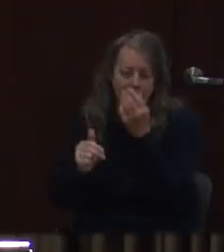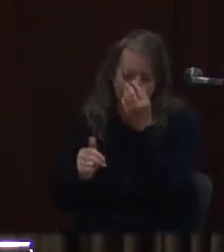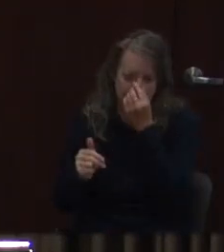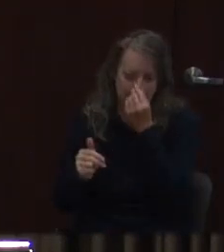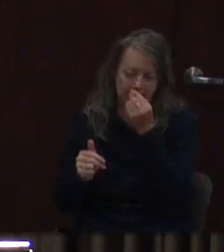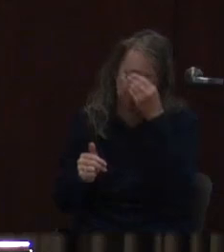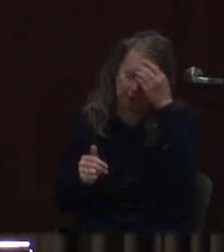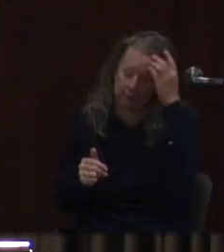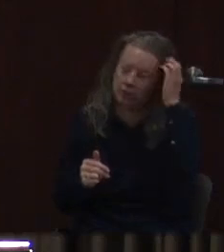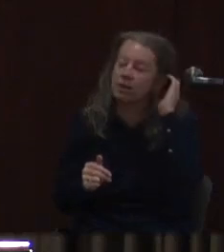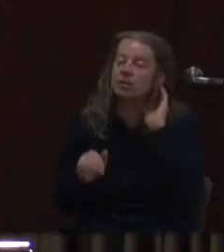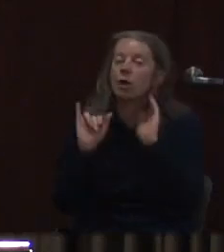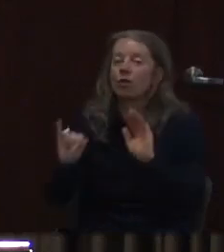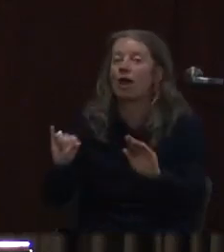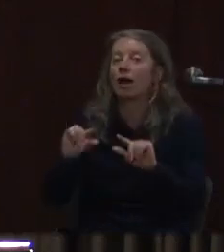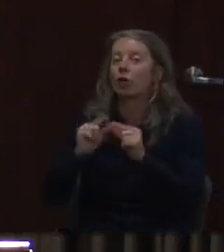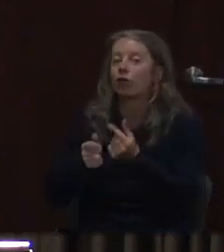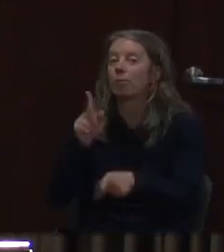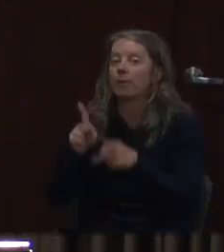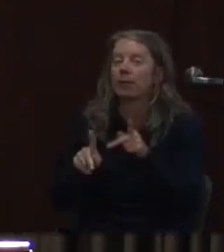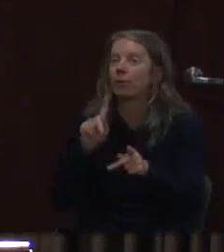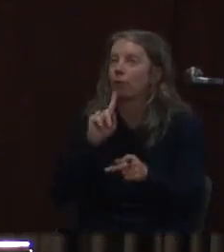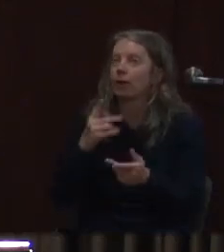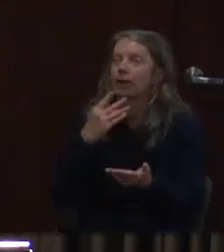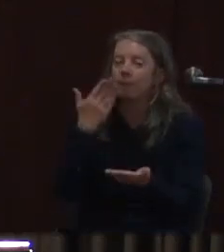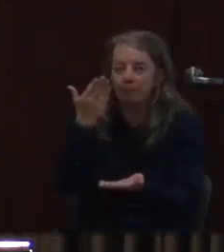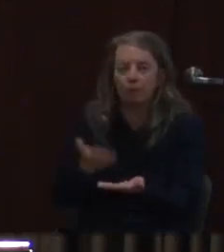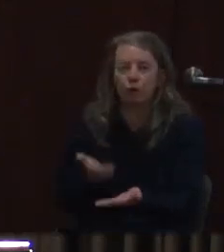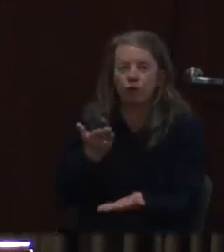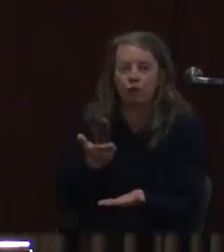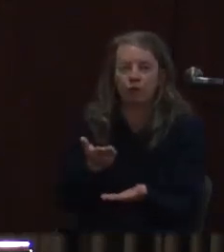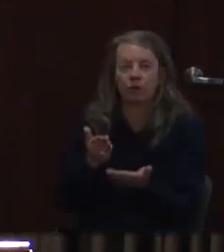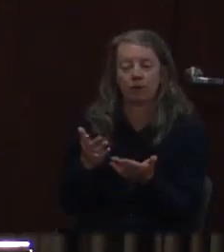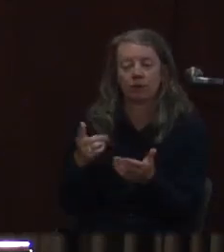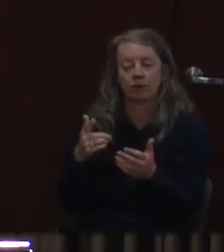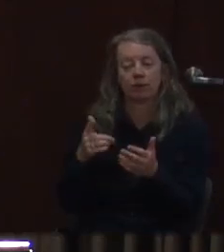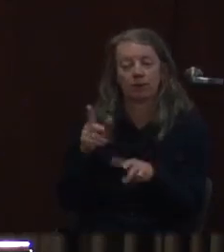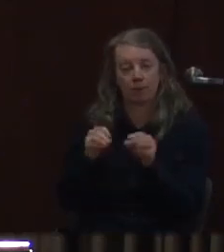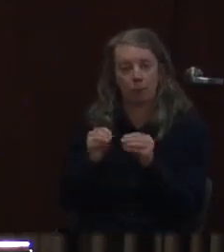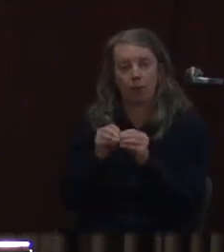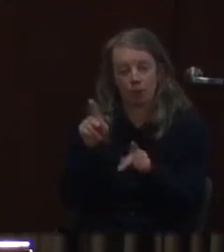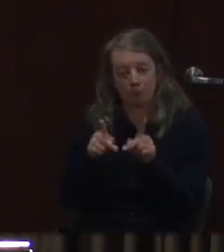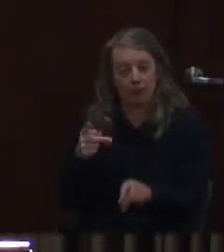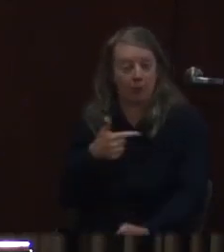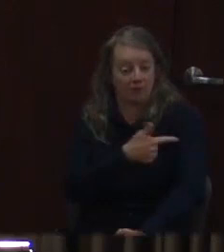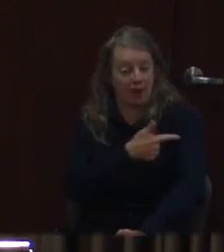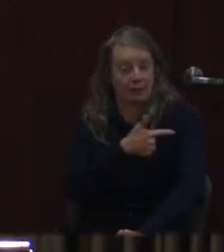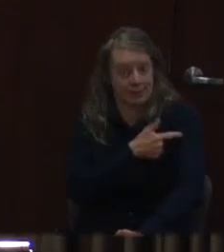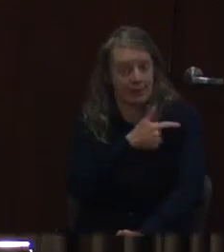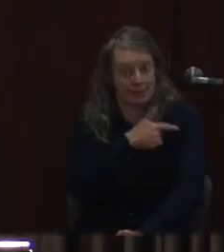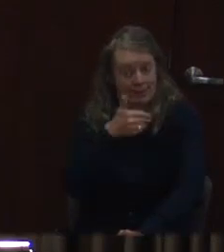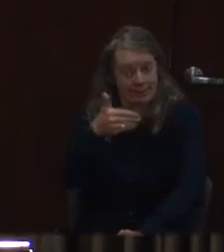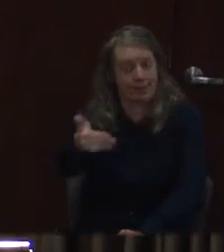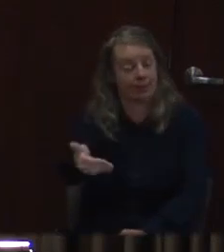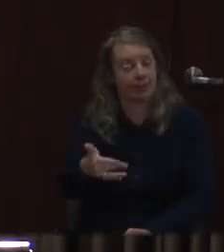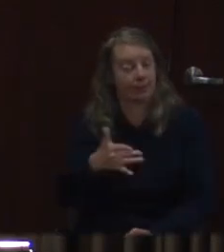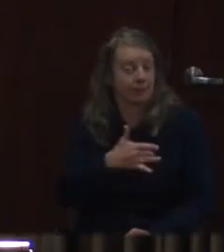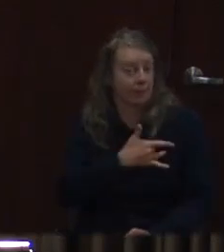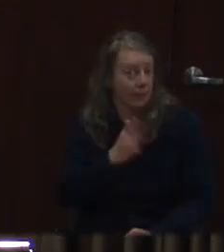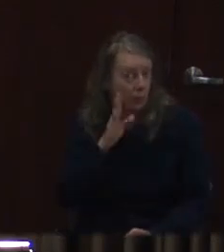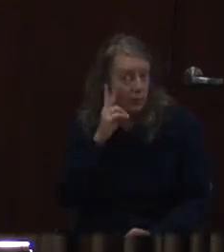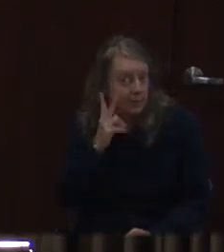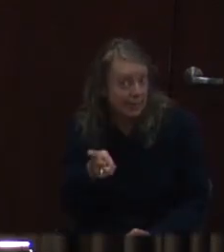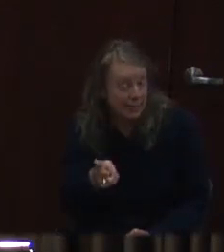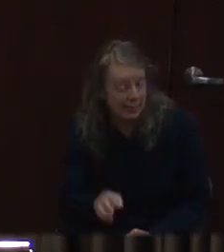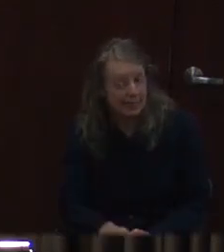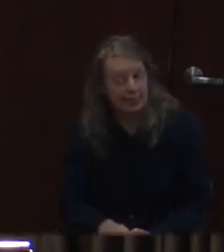great testament to, as we continually get more and more folks vaccinated, we are likely to start to see that as you're